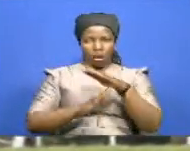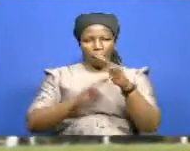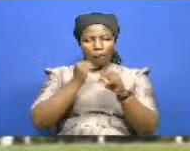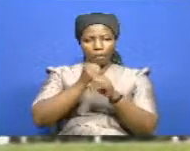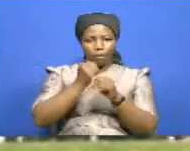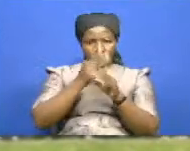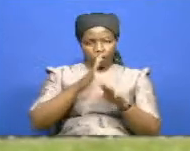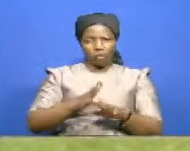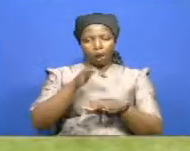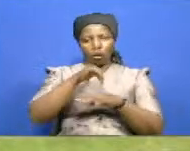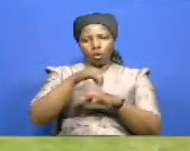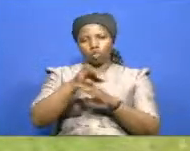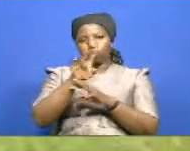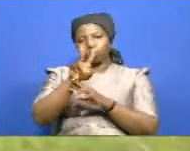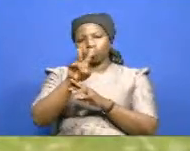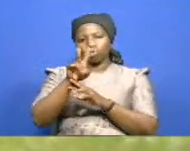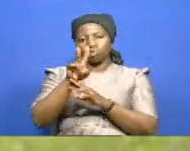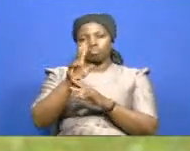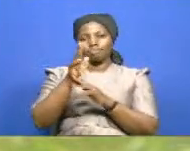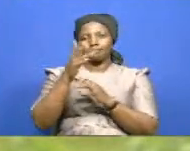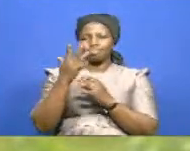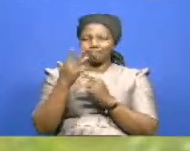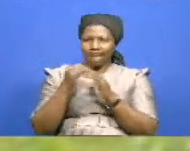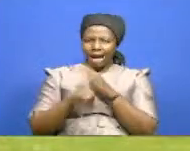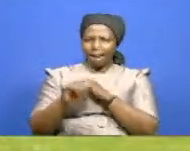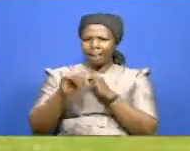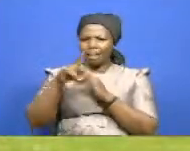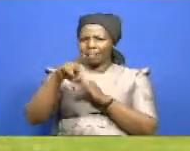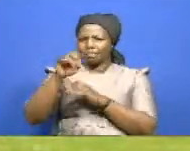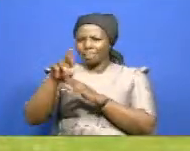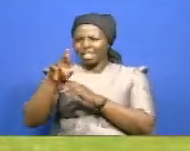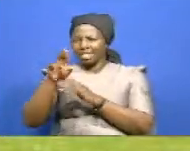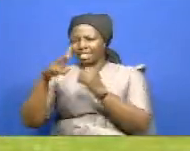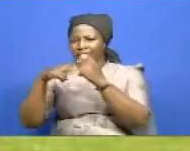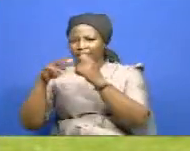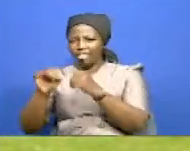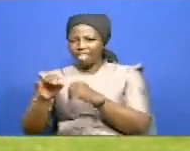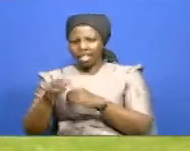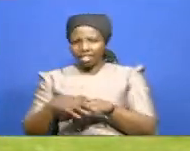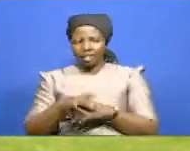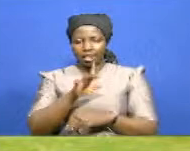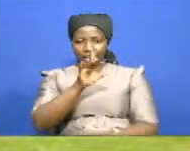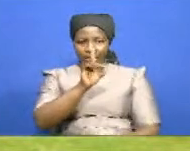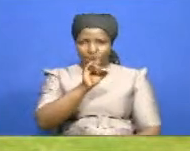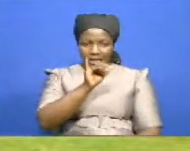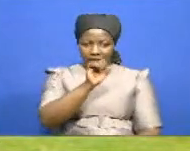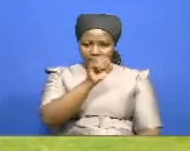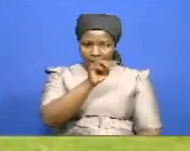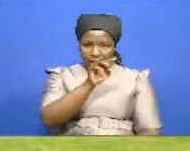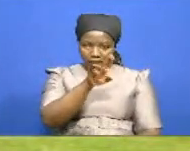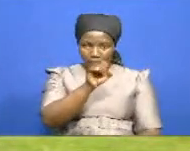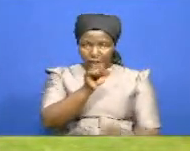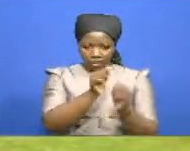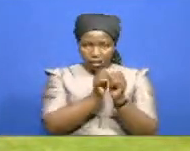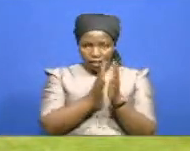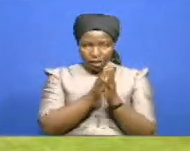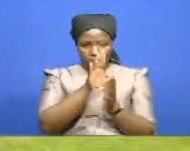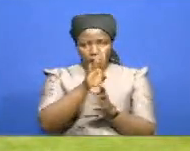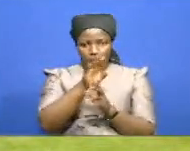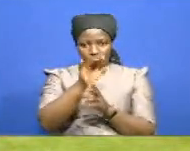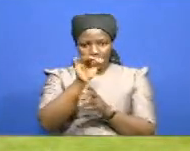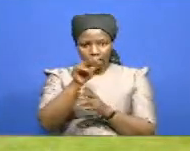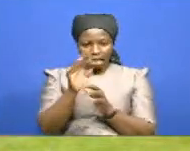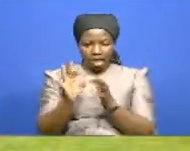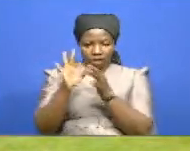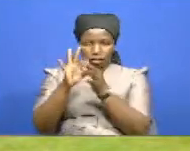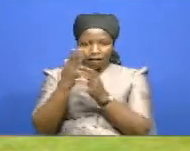on 2 under par 70. Dismas Indiza and Brian Joroge are joined fifth on 1 over